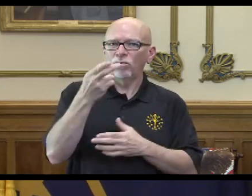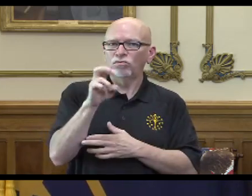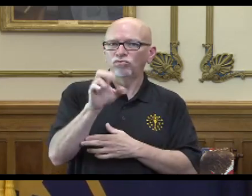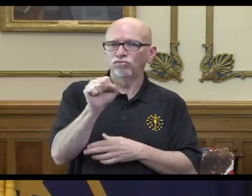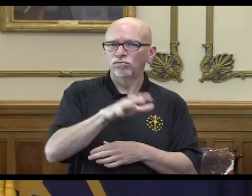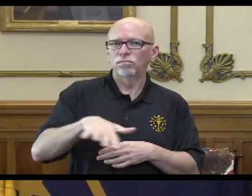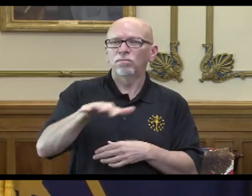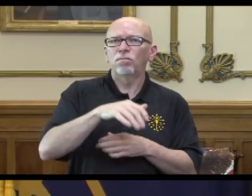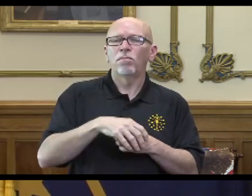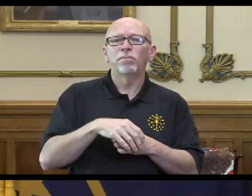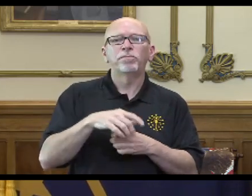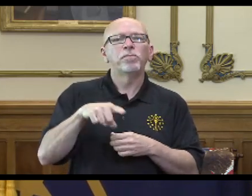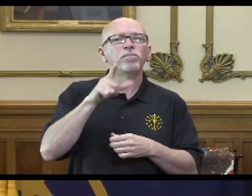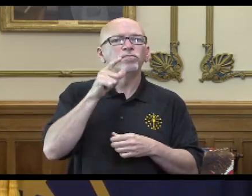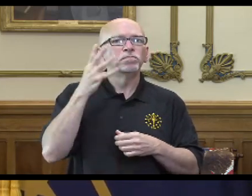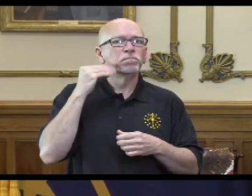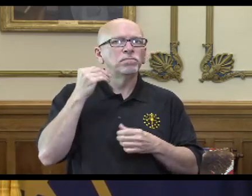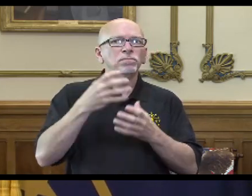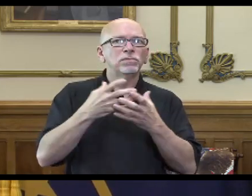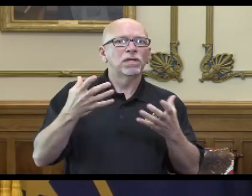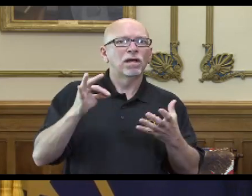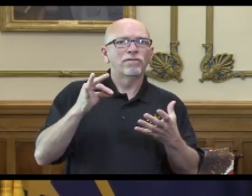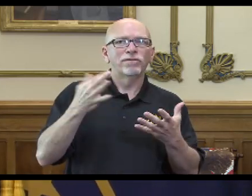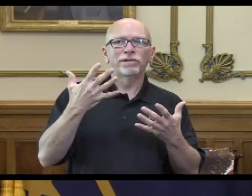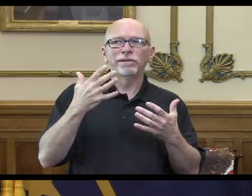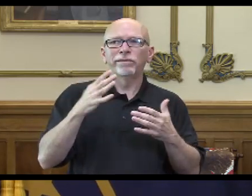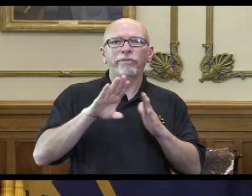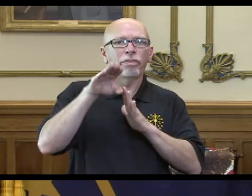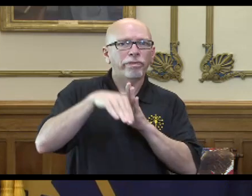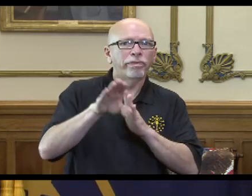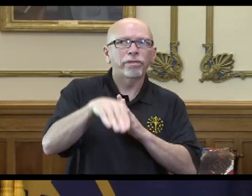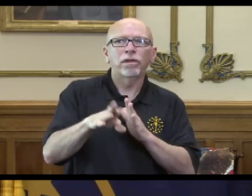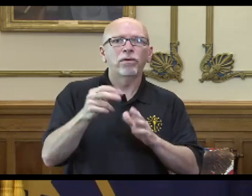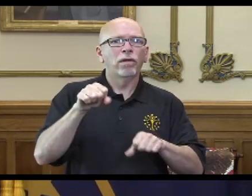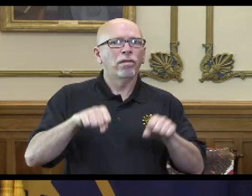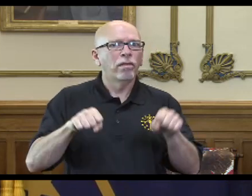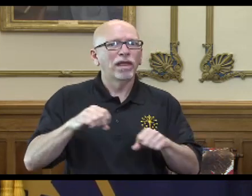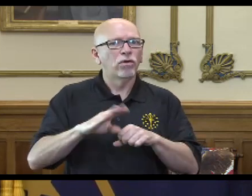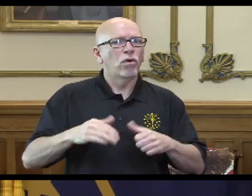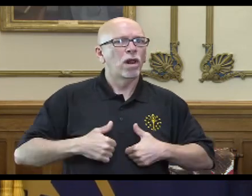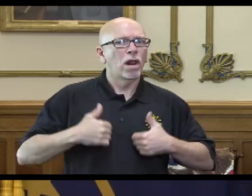were experiencing a lot of instability or uncertainty in their